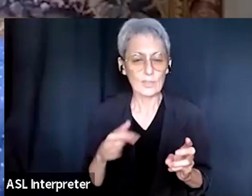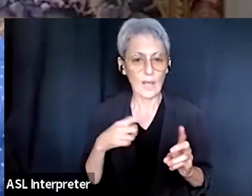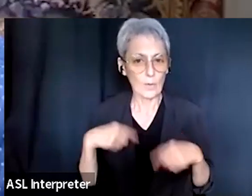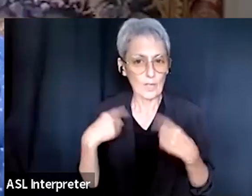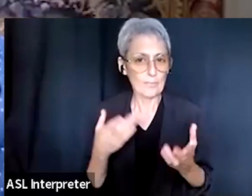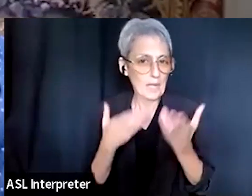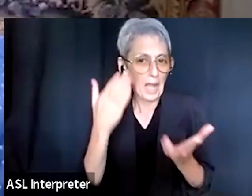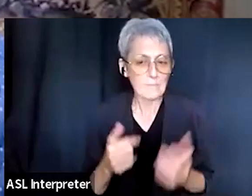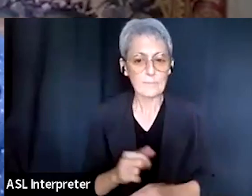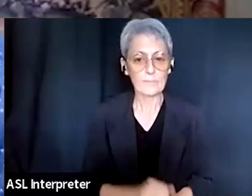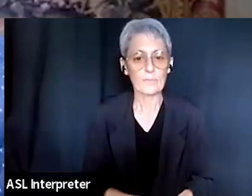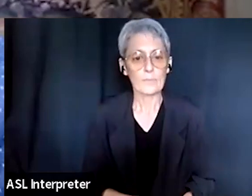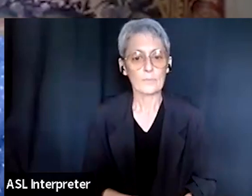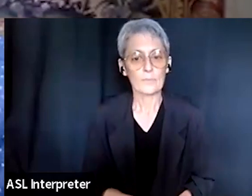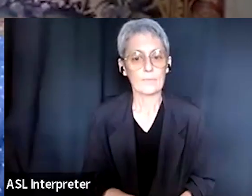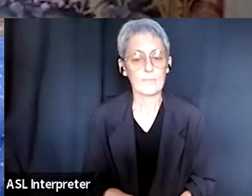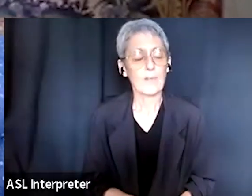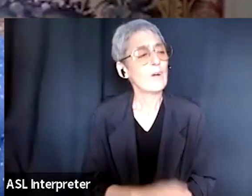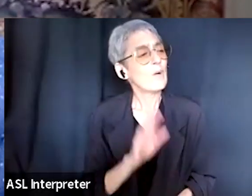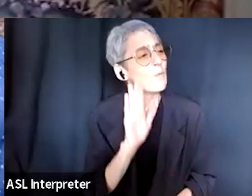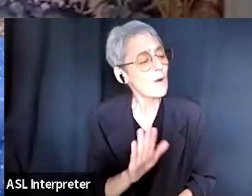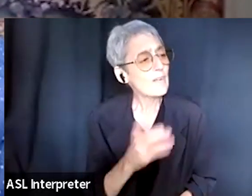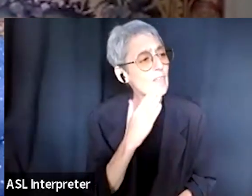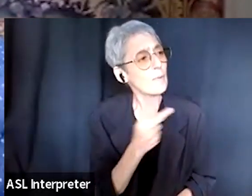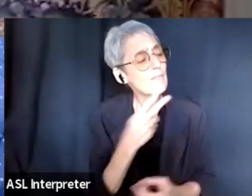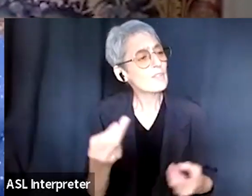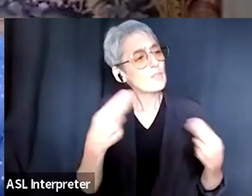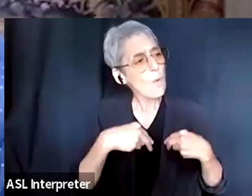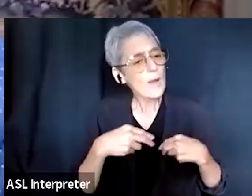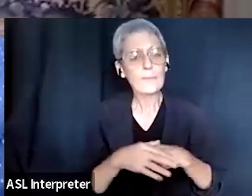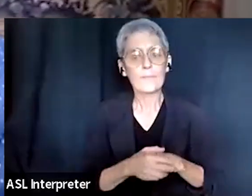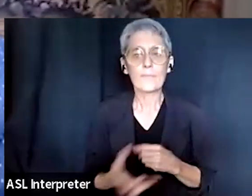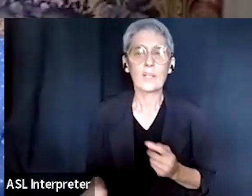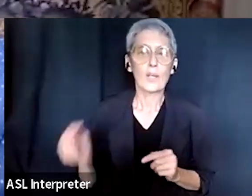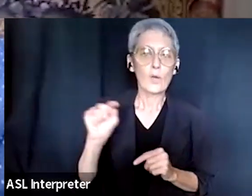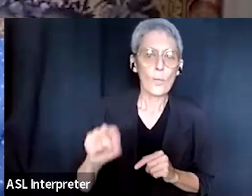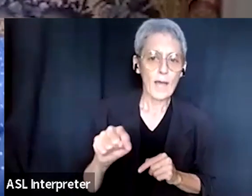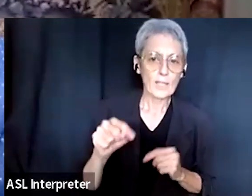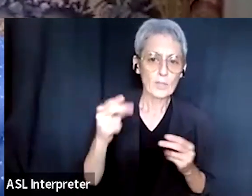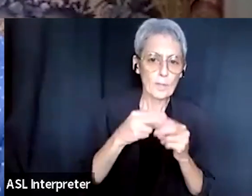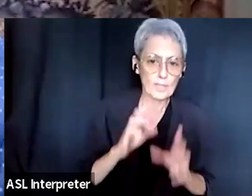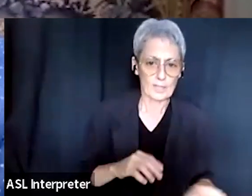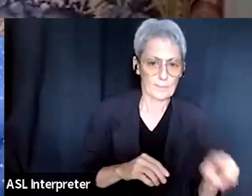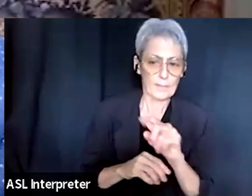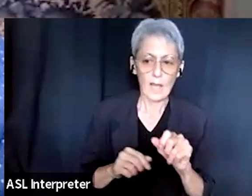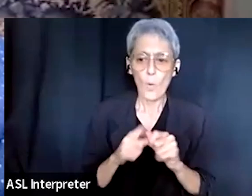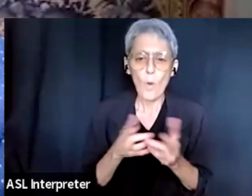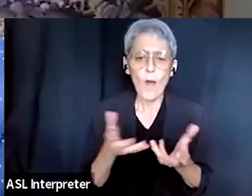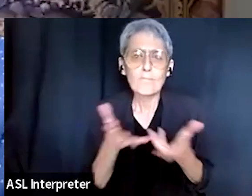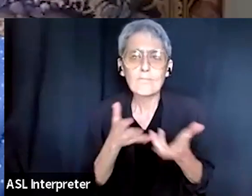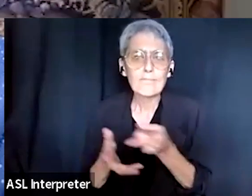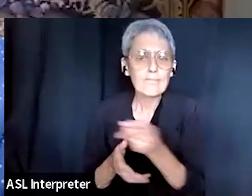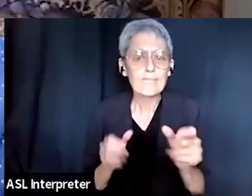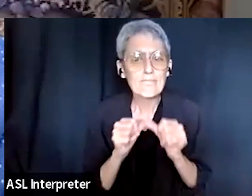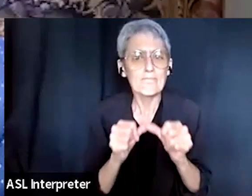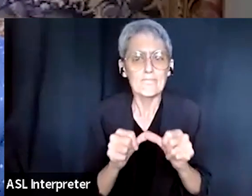Wonderful, thank you both. Thank you for joining us. I'm going to go back to our participants. I want to make sure you stay engaged. This is not just a conversation